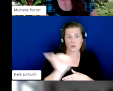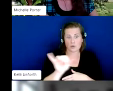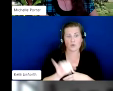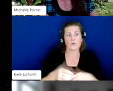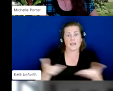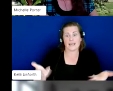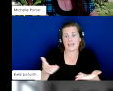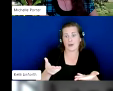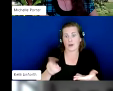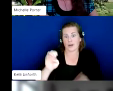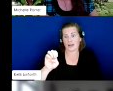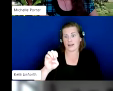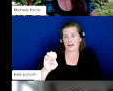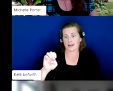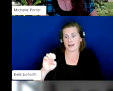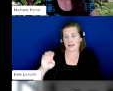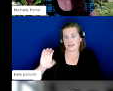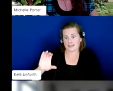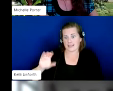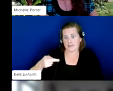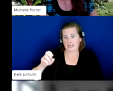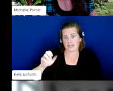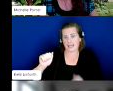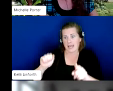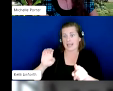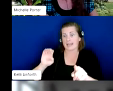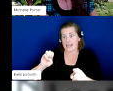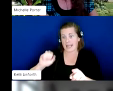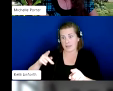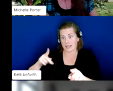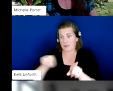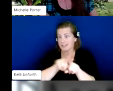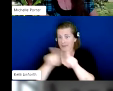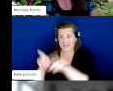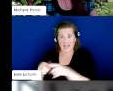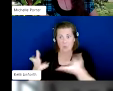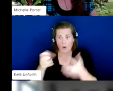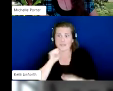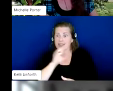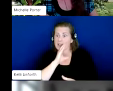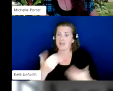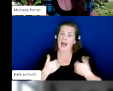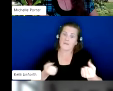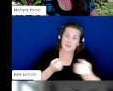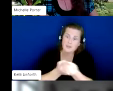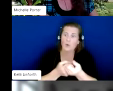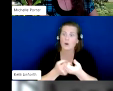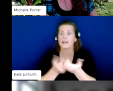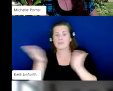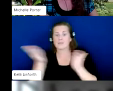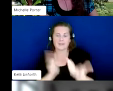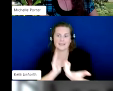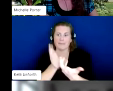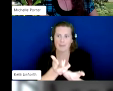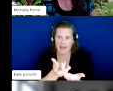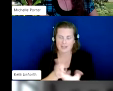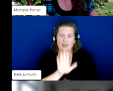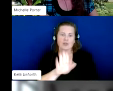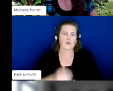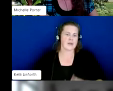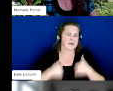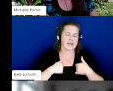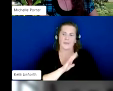EAPO, our vision is that all older people in Canada can have access to the services and supports that they need so that they can have a good quality of